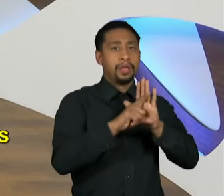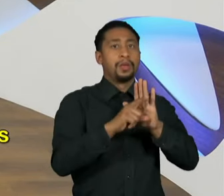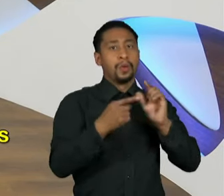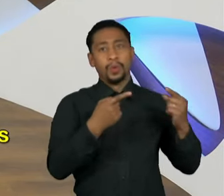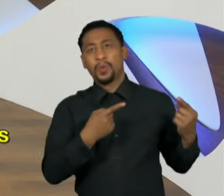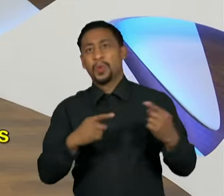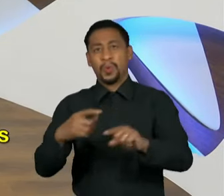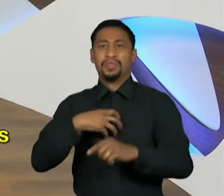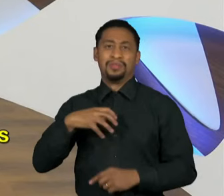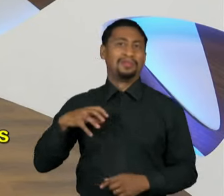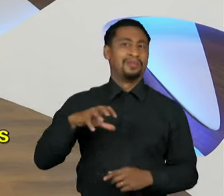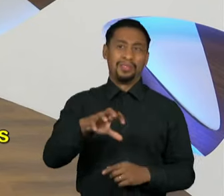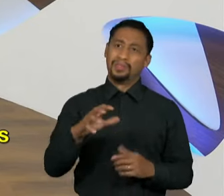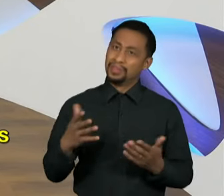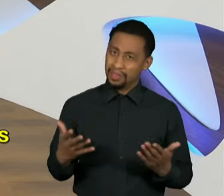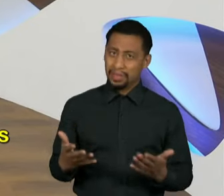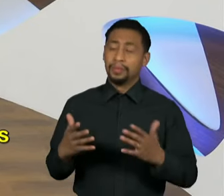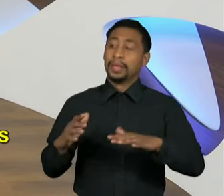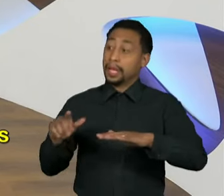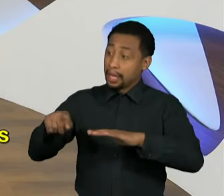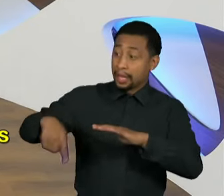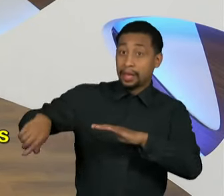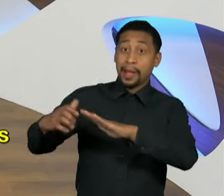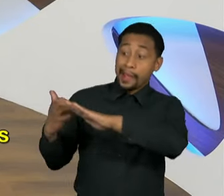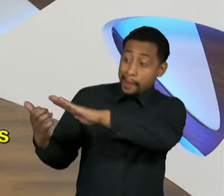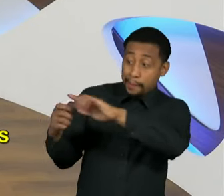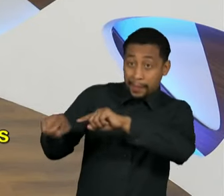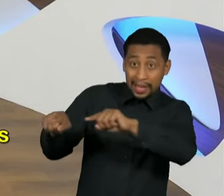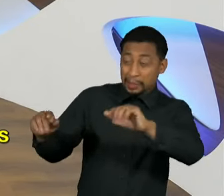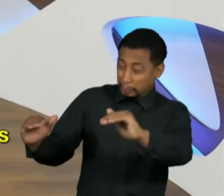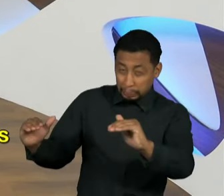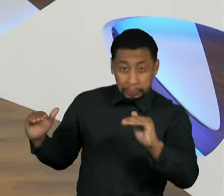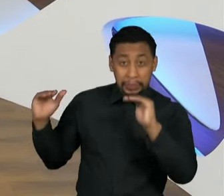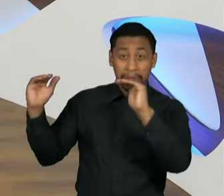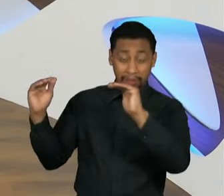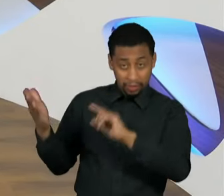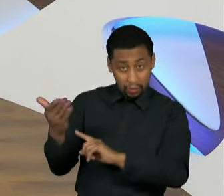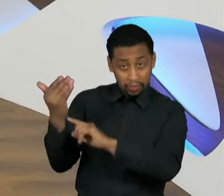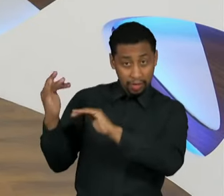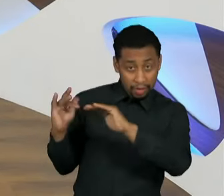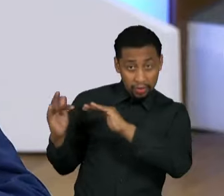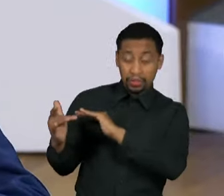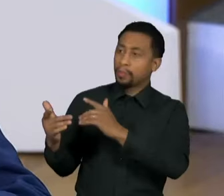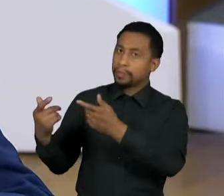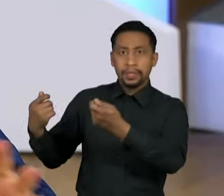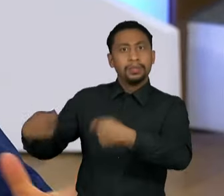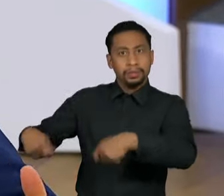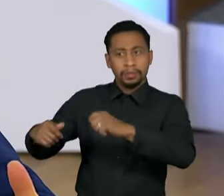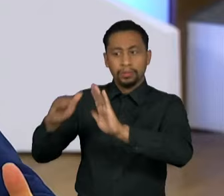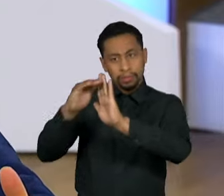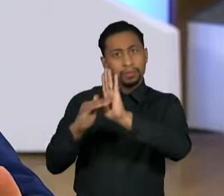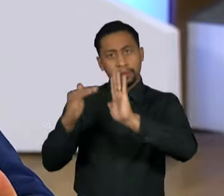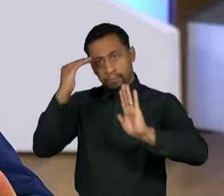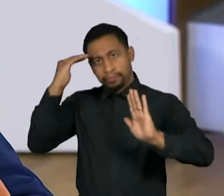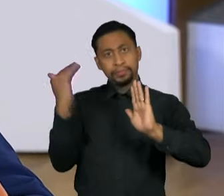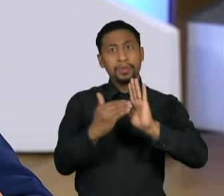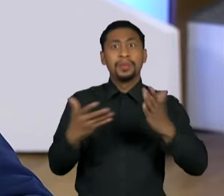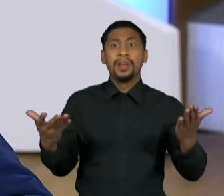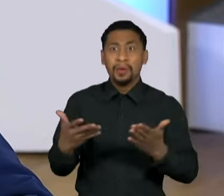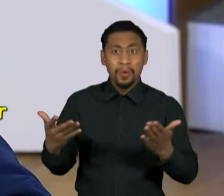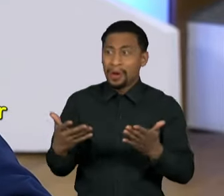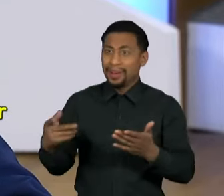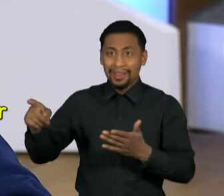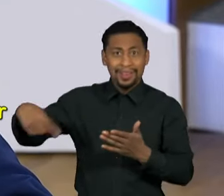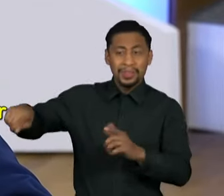power of these big tech and big social media, which now almost defy democratic